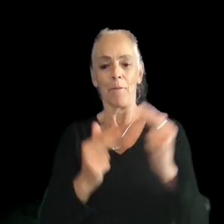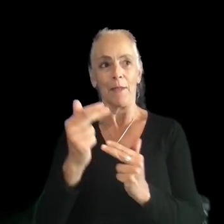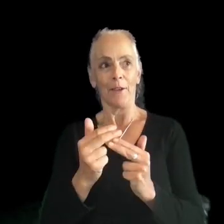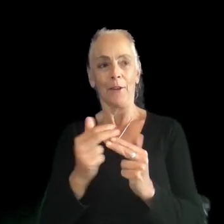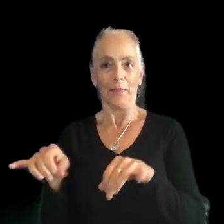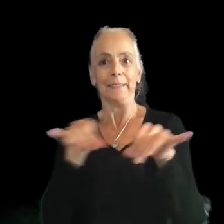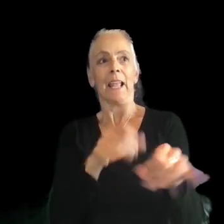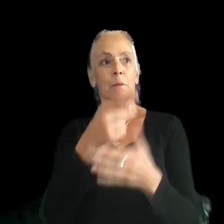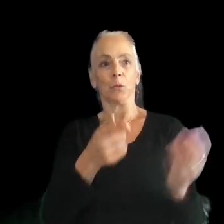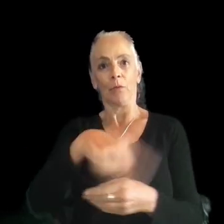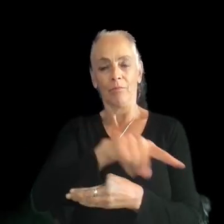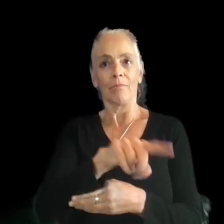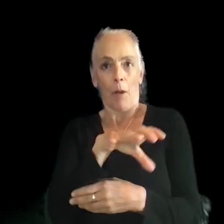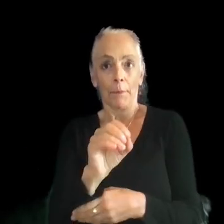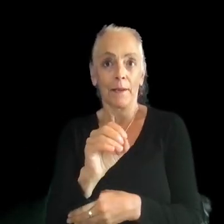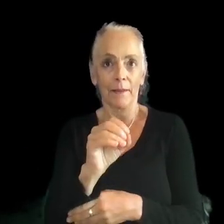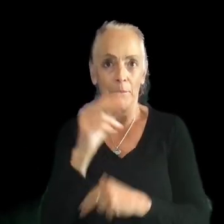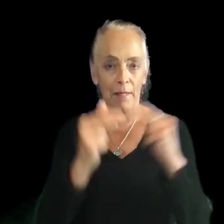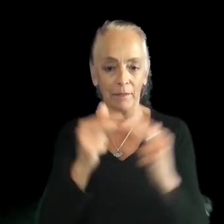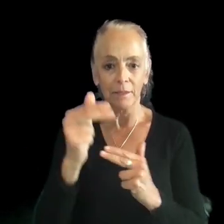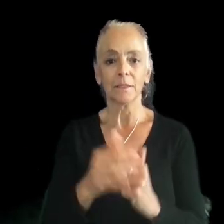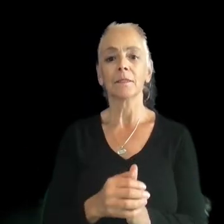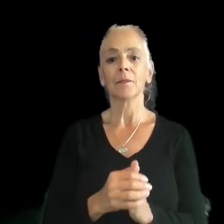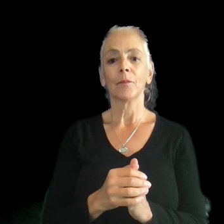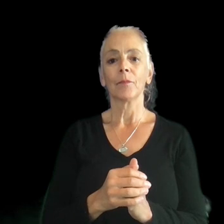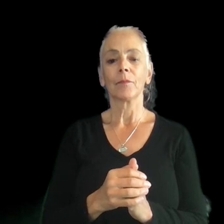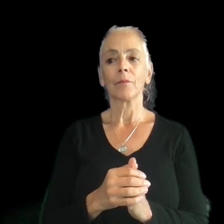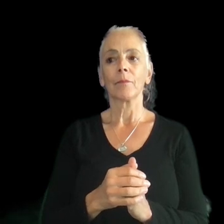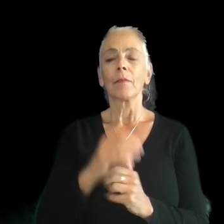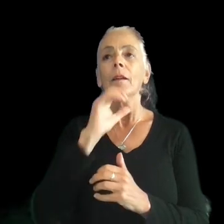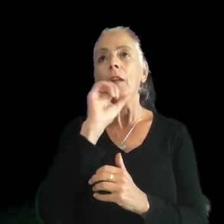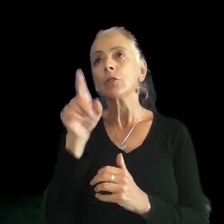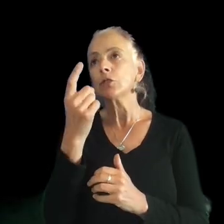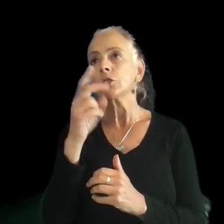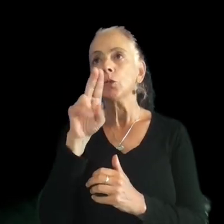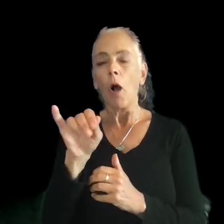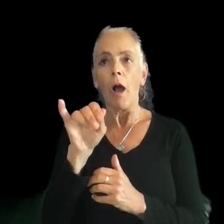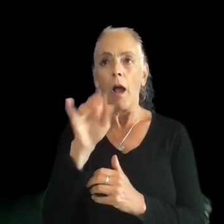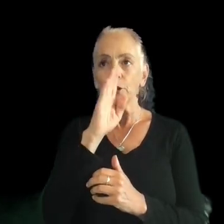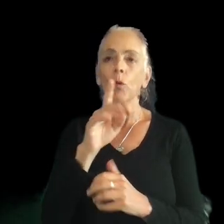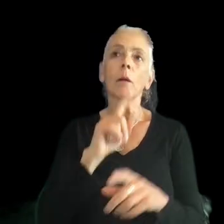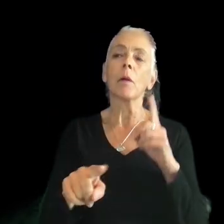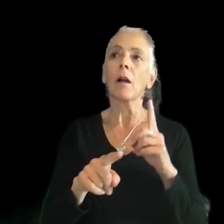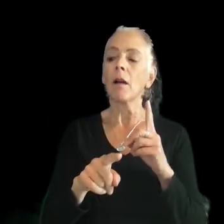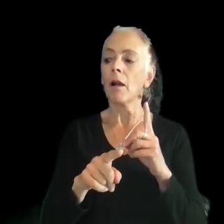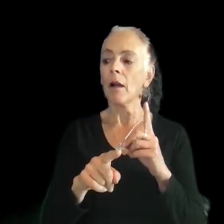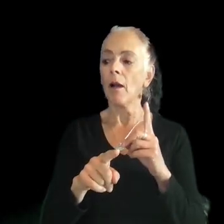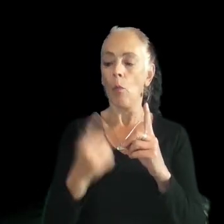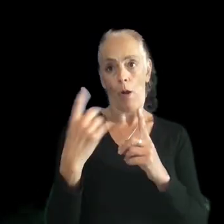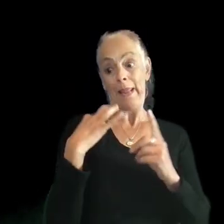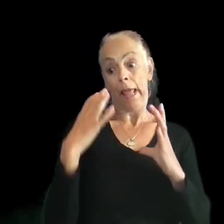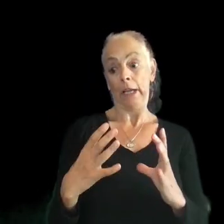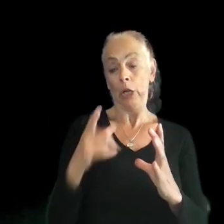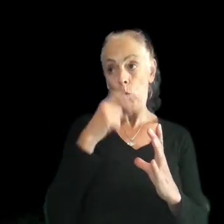building um recently actually it's not necessarily ui ux but it was art um uh candidate that i